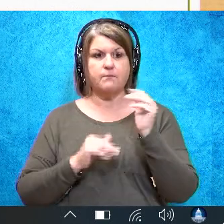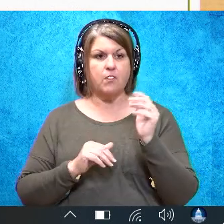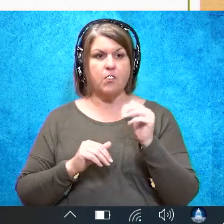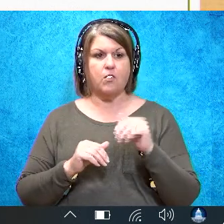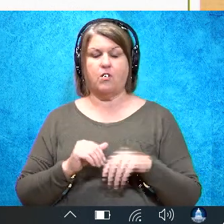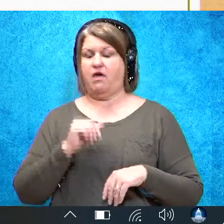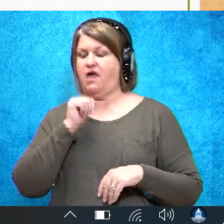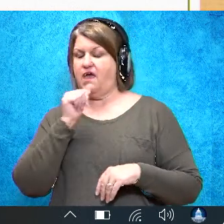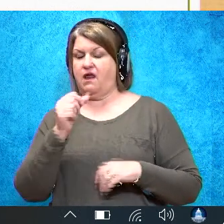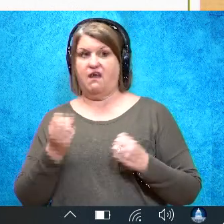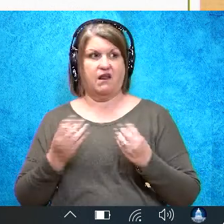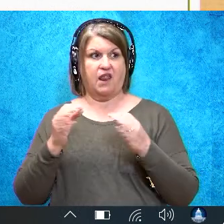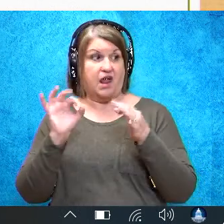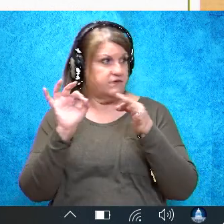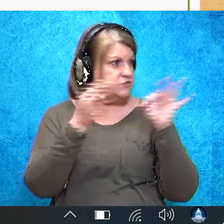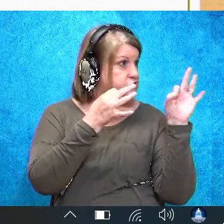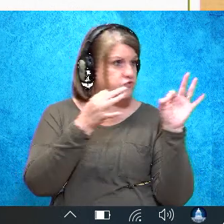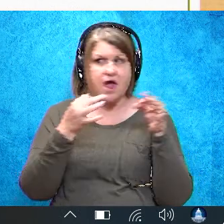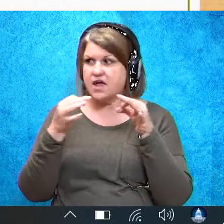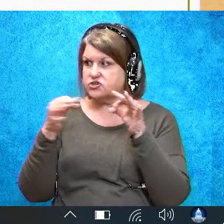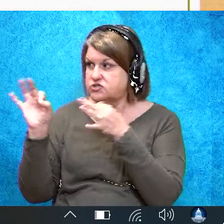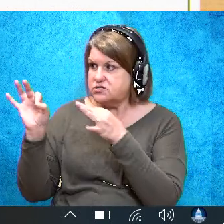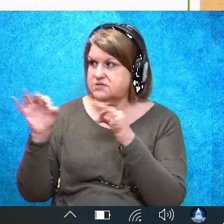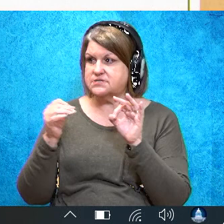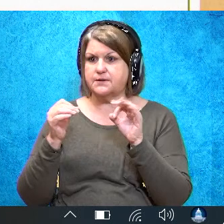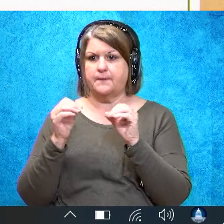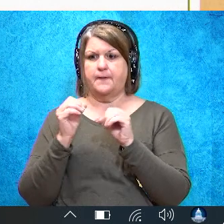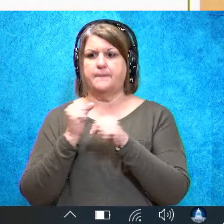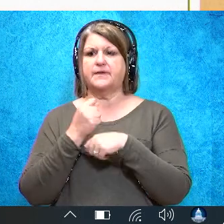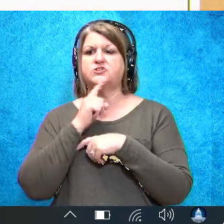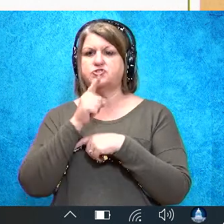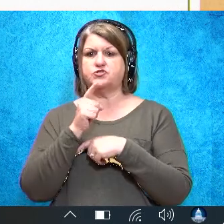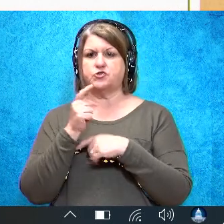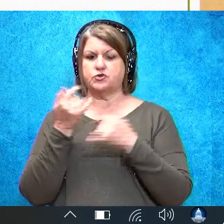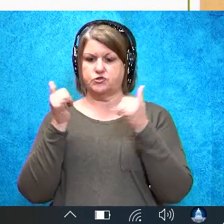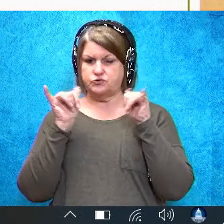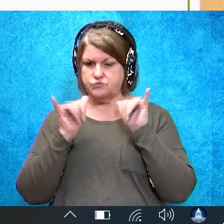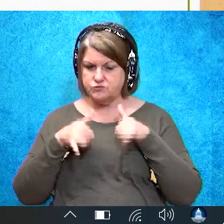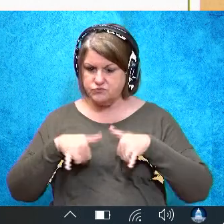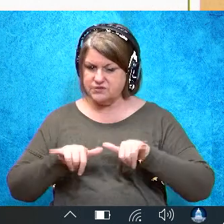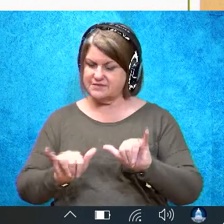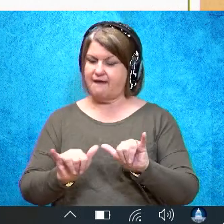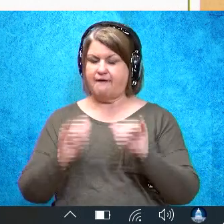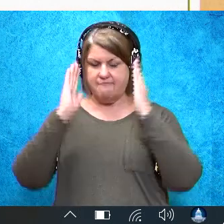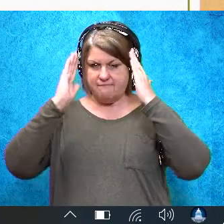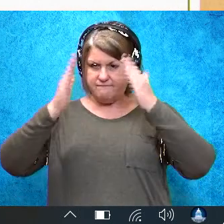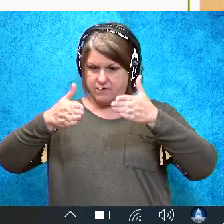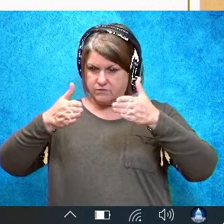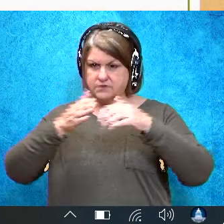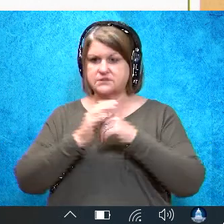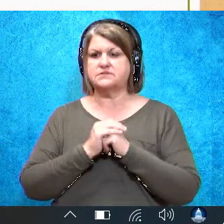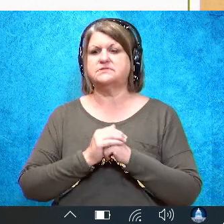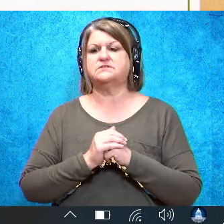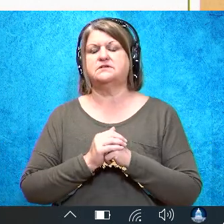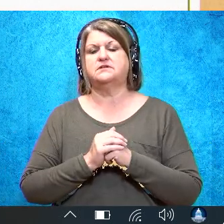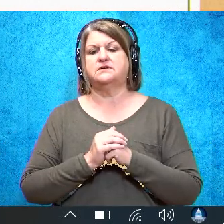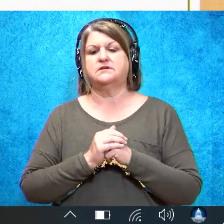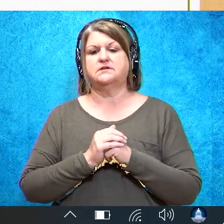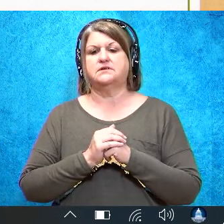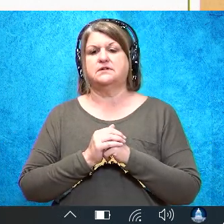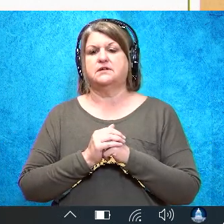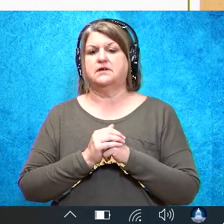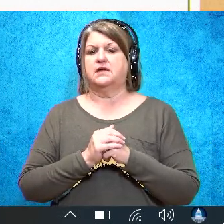key to being sure that you stay on track and that you are successful in any situation, be it